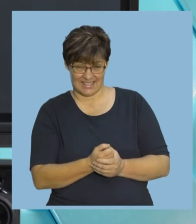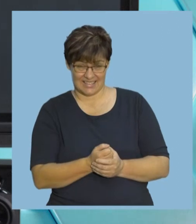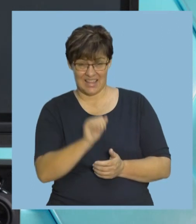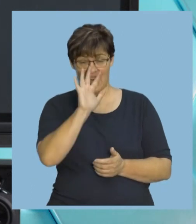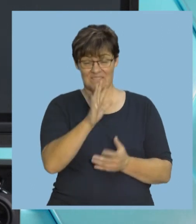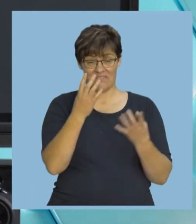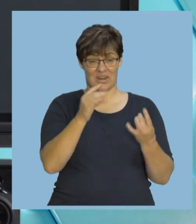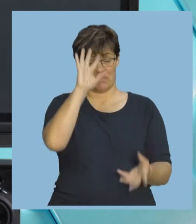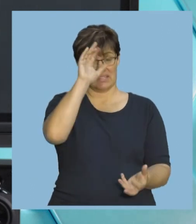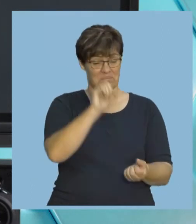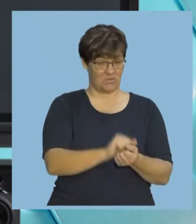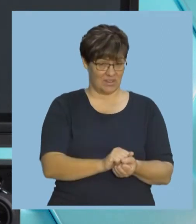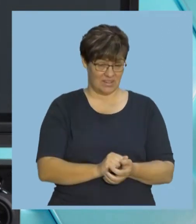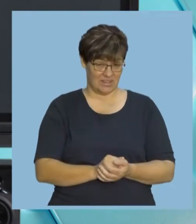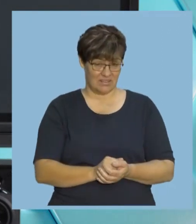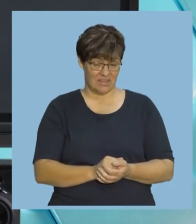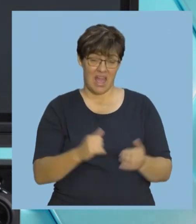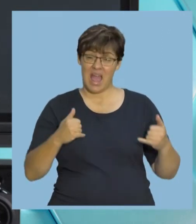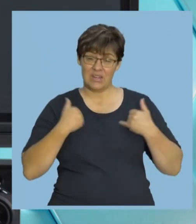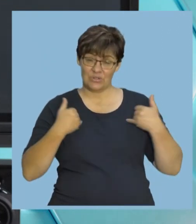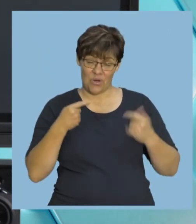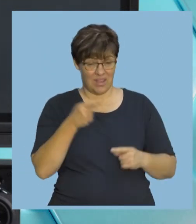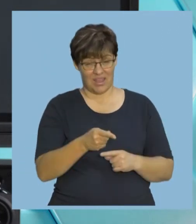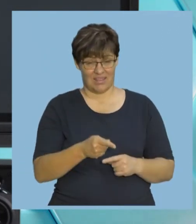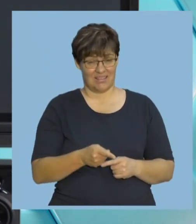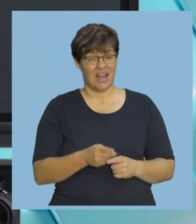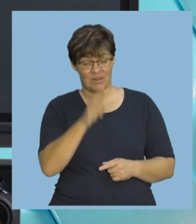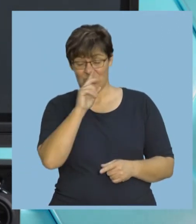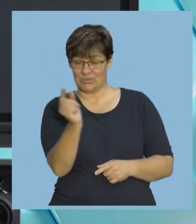I hope this makes sense. We have our 5 number summary.